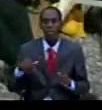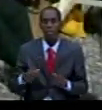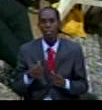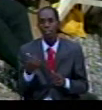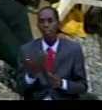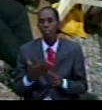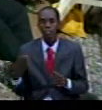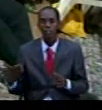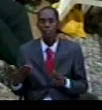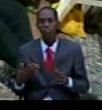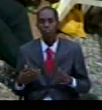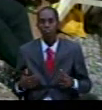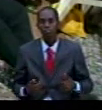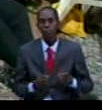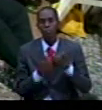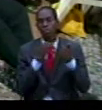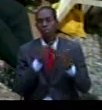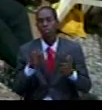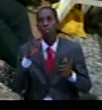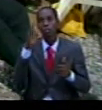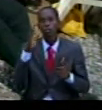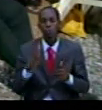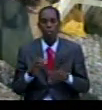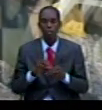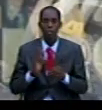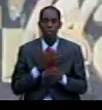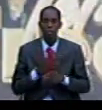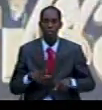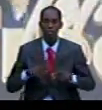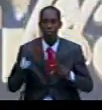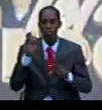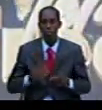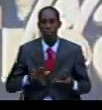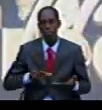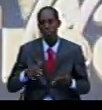God in our lives, they must die.